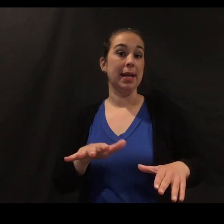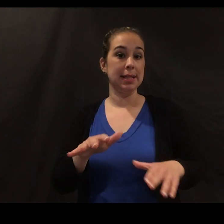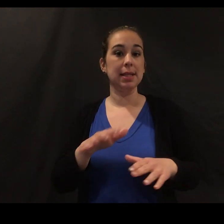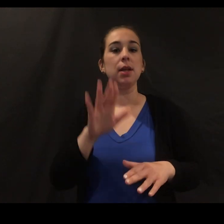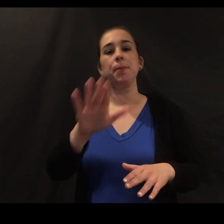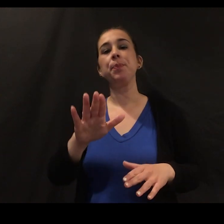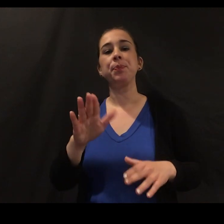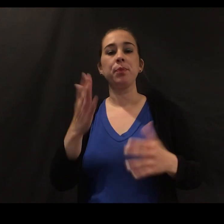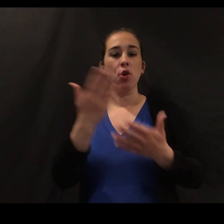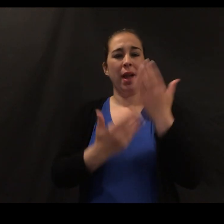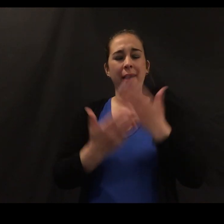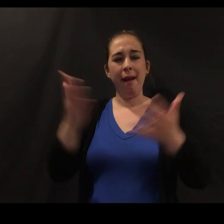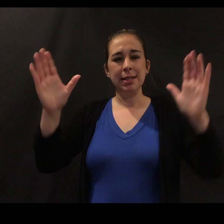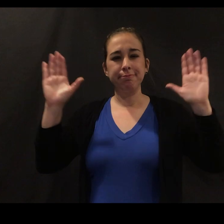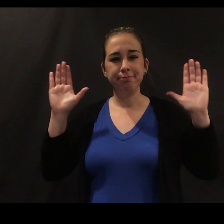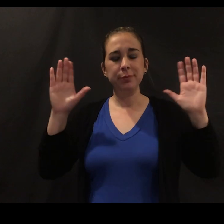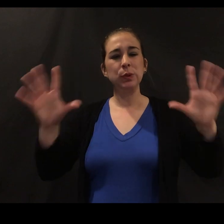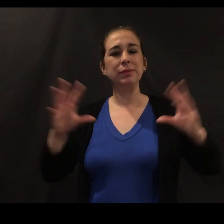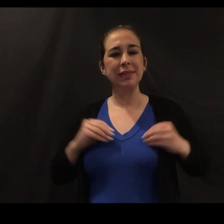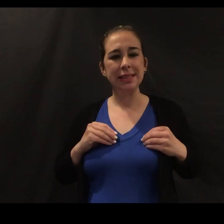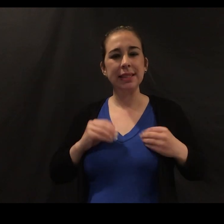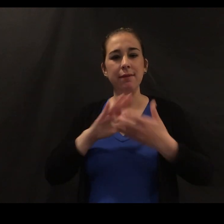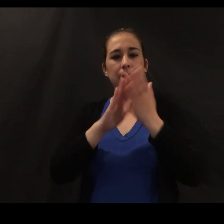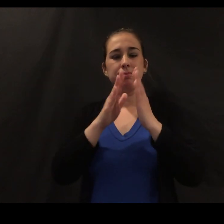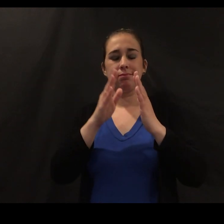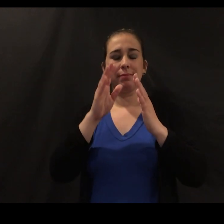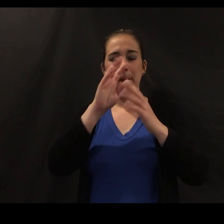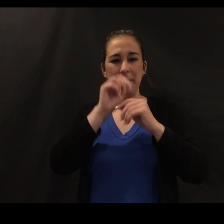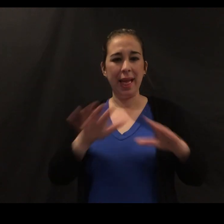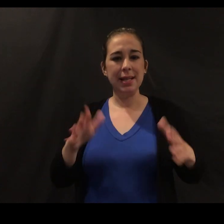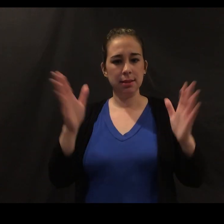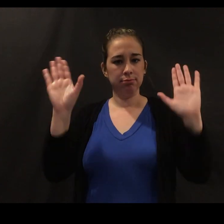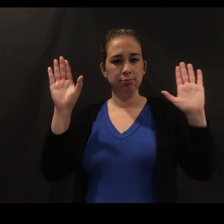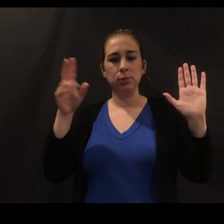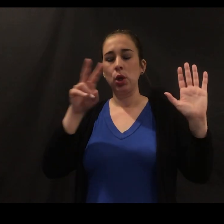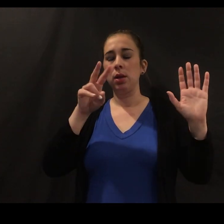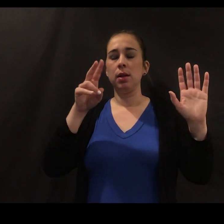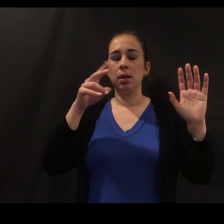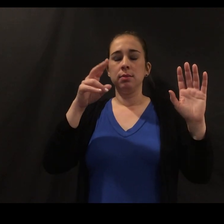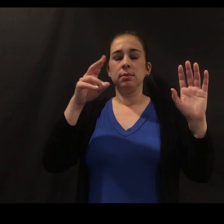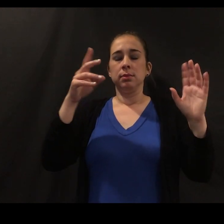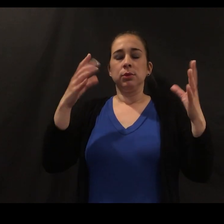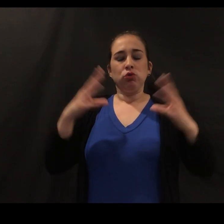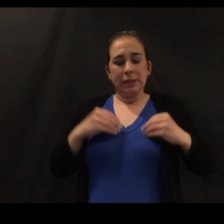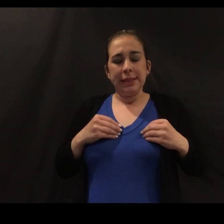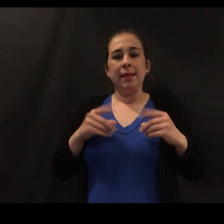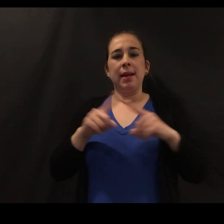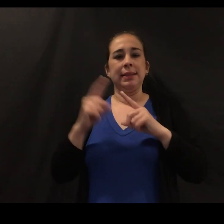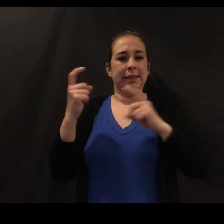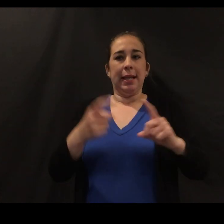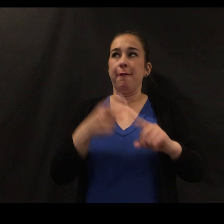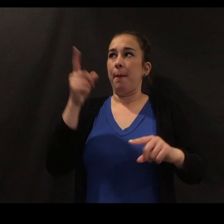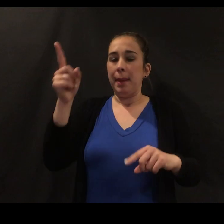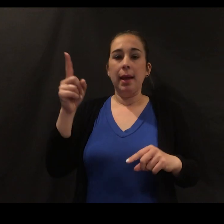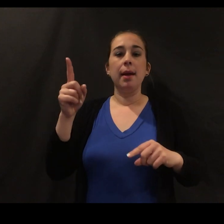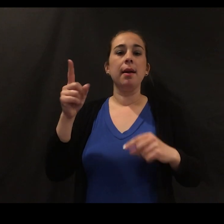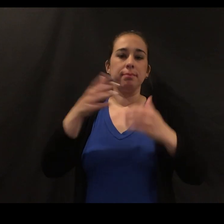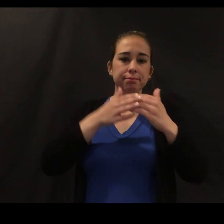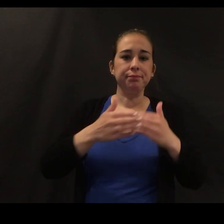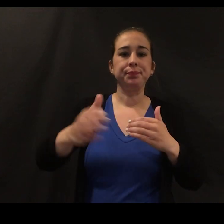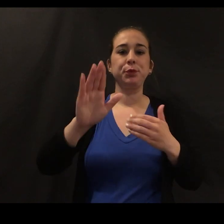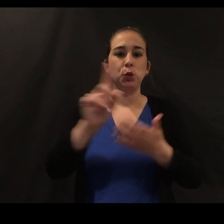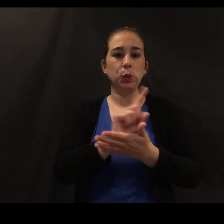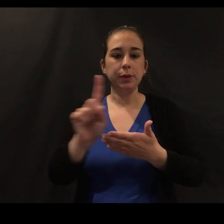your hand today and look up to God as I speak this blessing over you and receive it as a gift from Him to go forward in your week. Now may